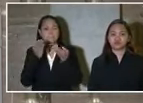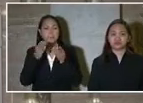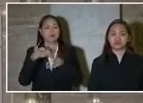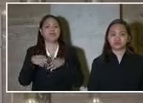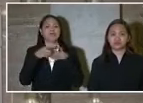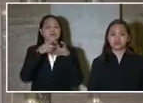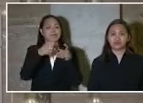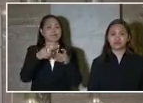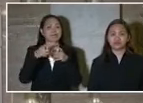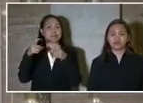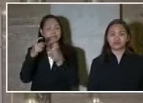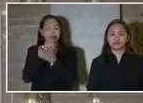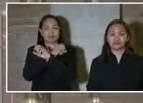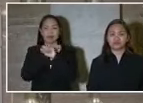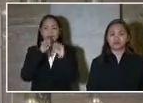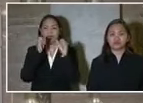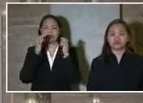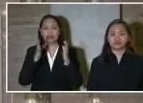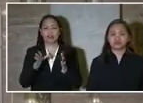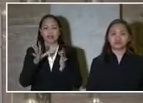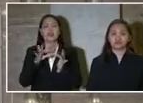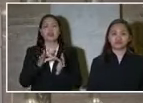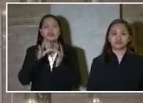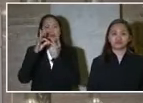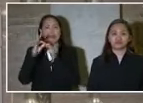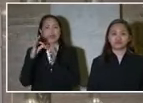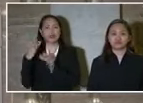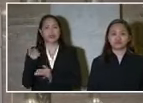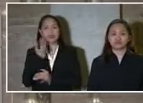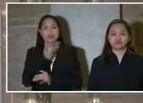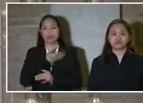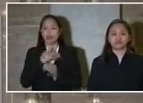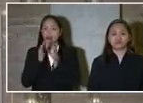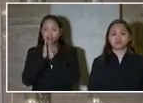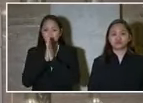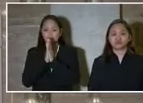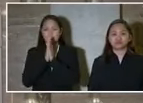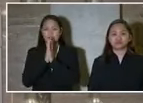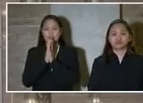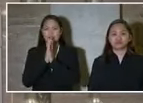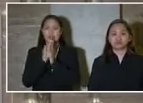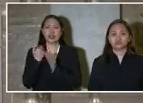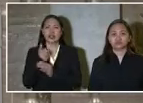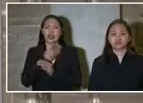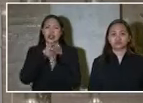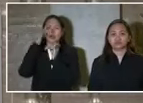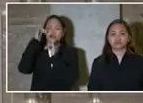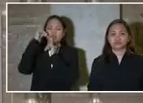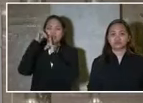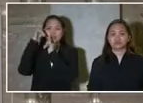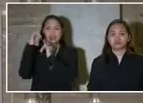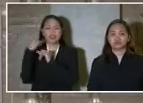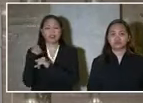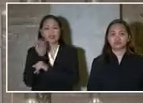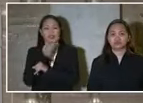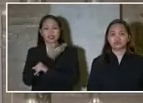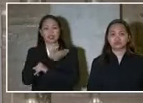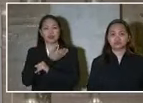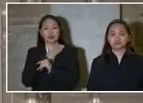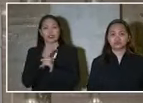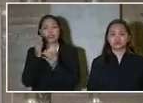Savior, especially our prayers, our intentions, and our